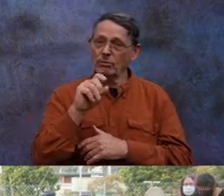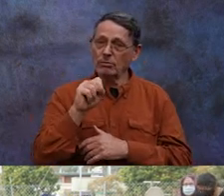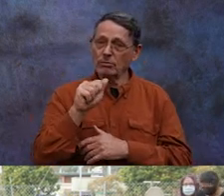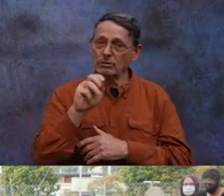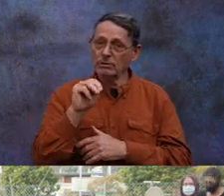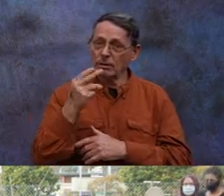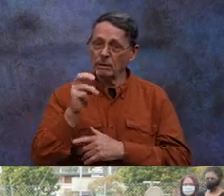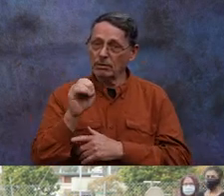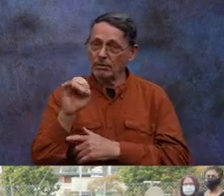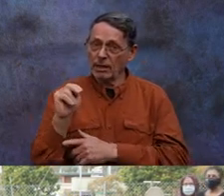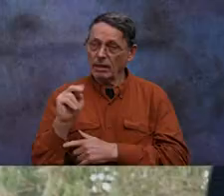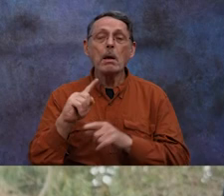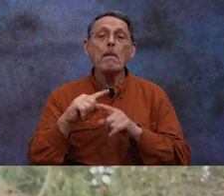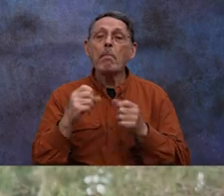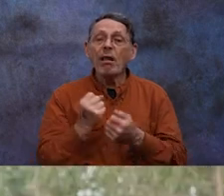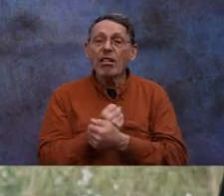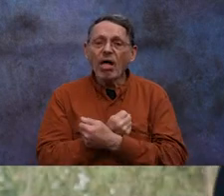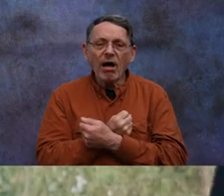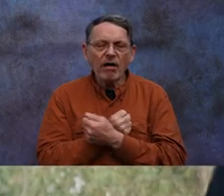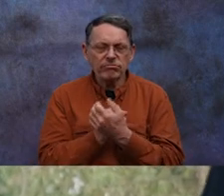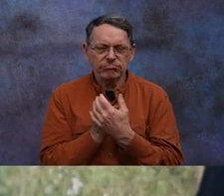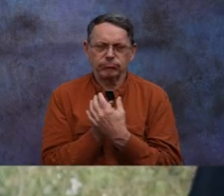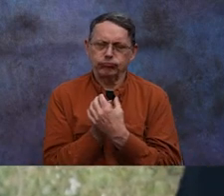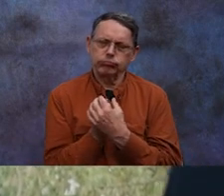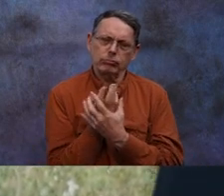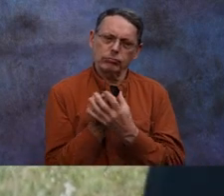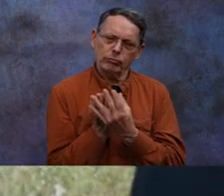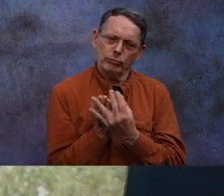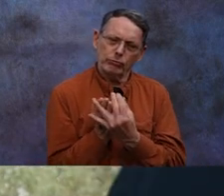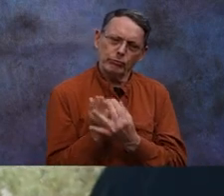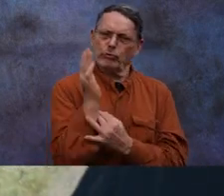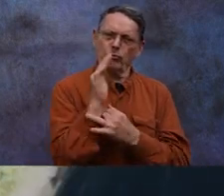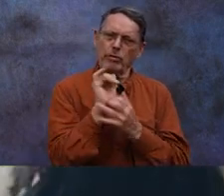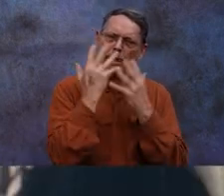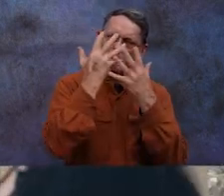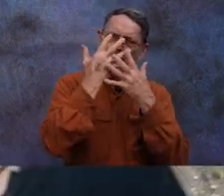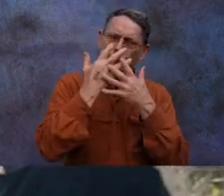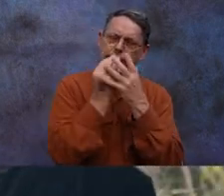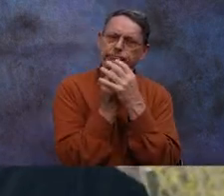love transcends the veil of death.